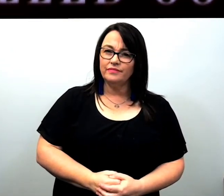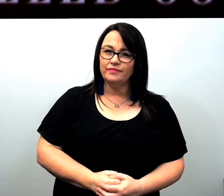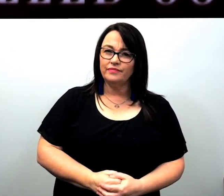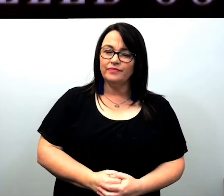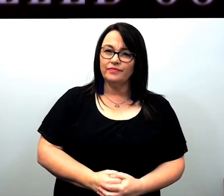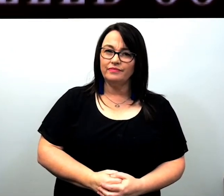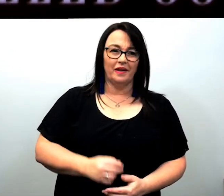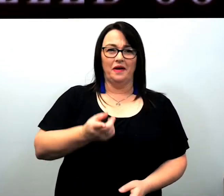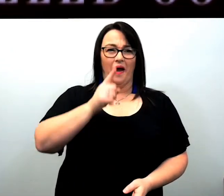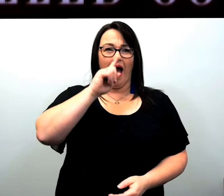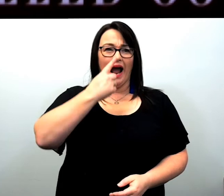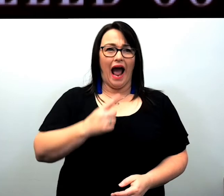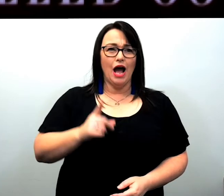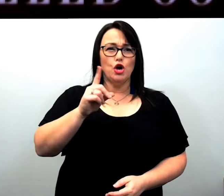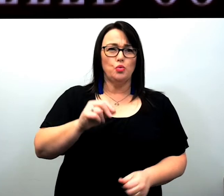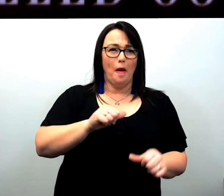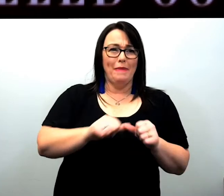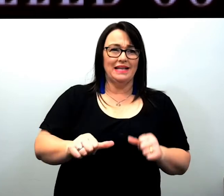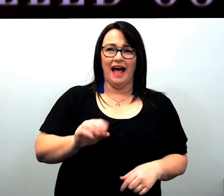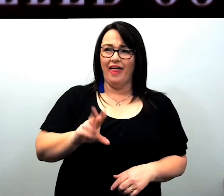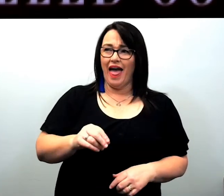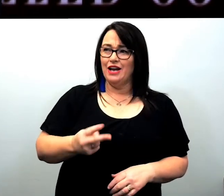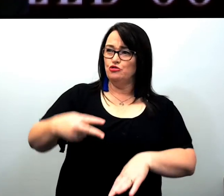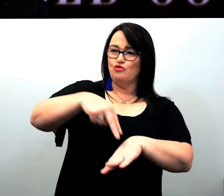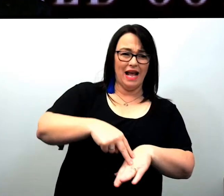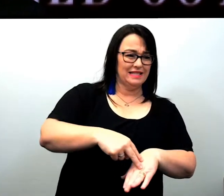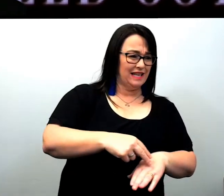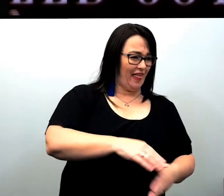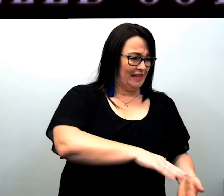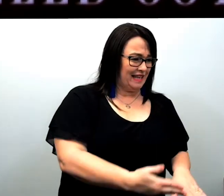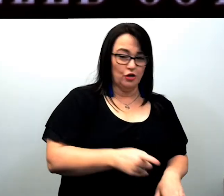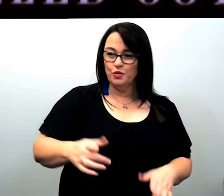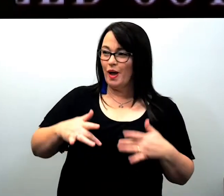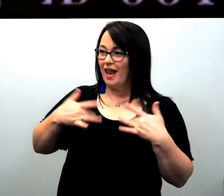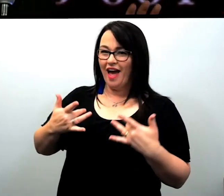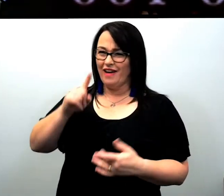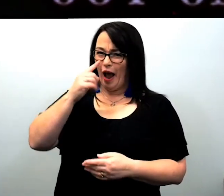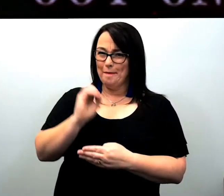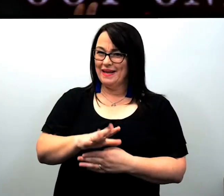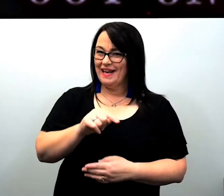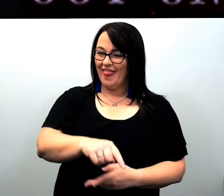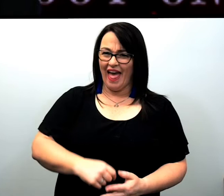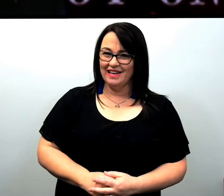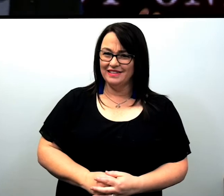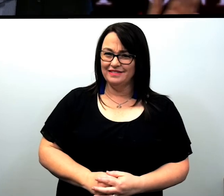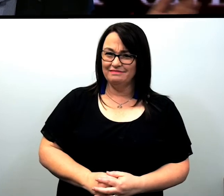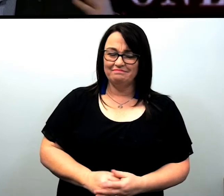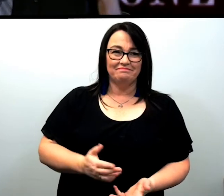can't get better than raise a dead man who's dead back to life. It's pretty hard to beat